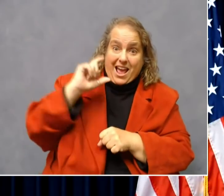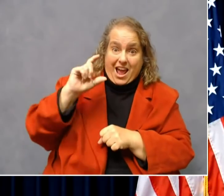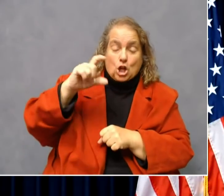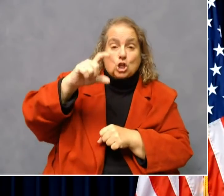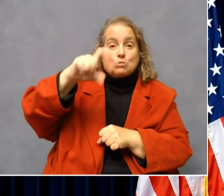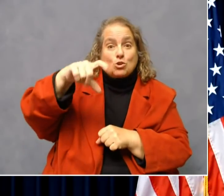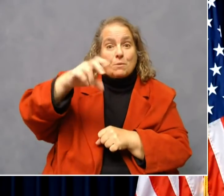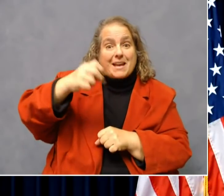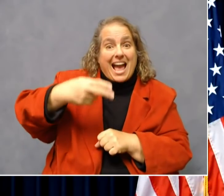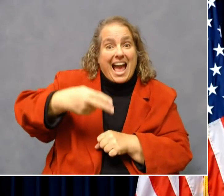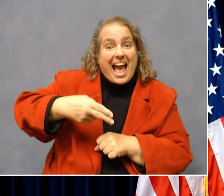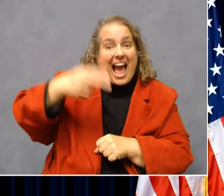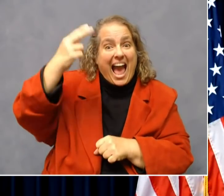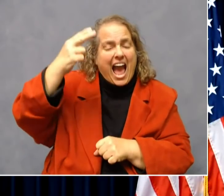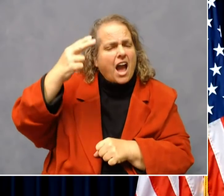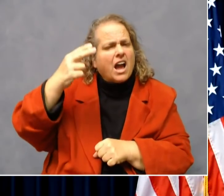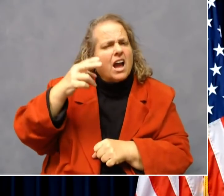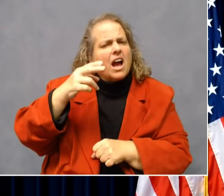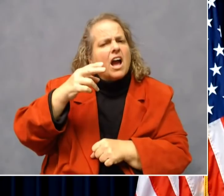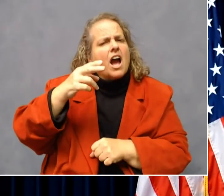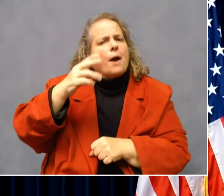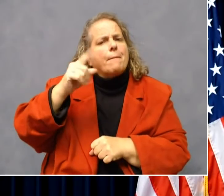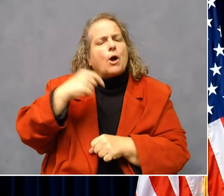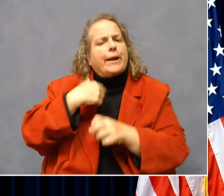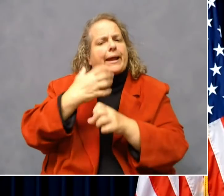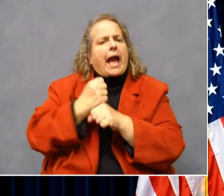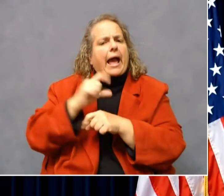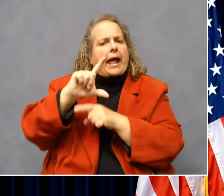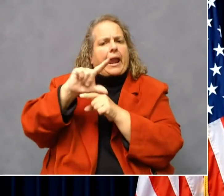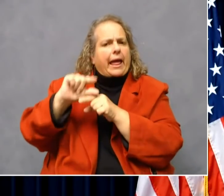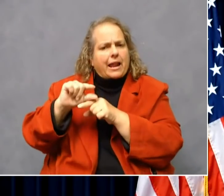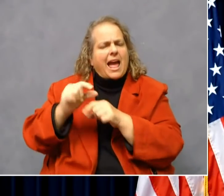were initially committed to Kentucky, and who made that commitment?